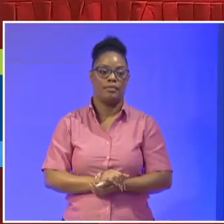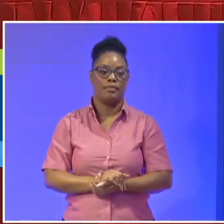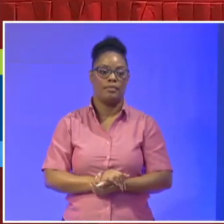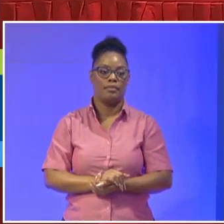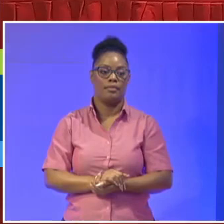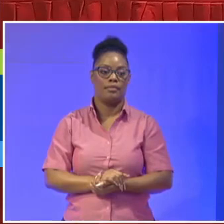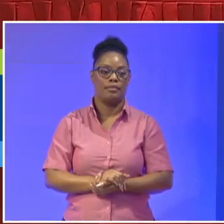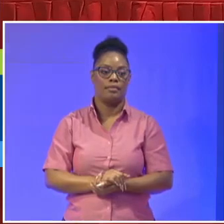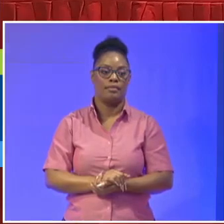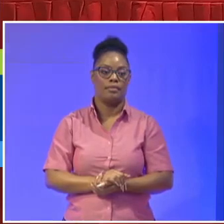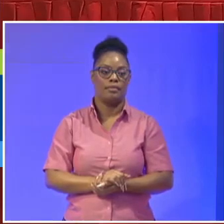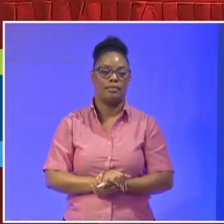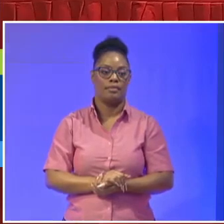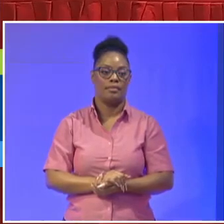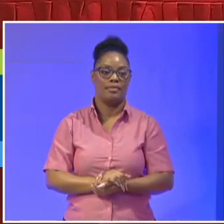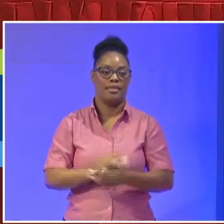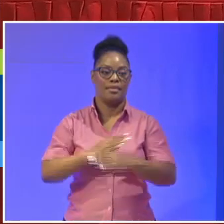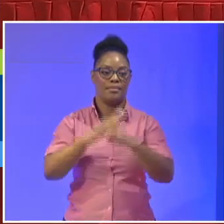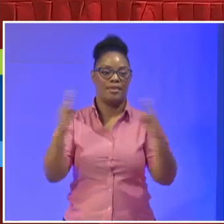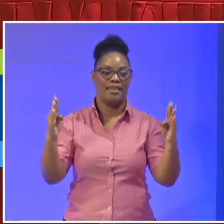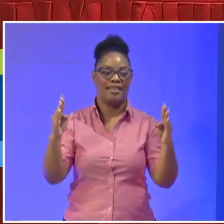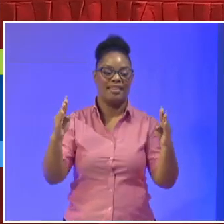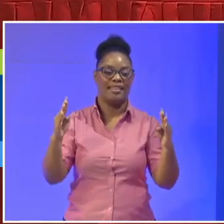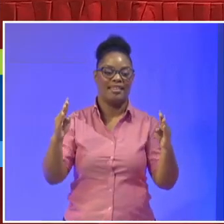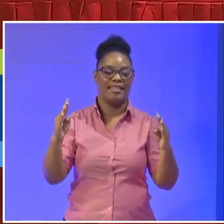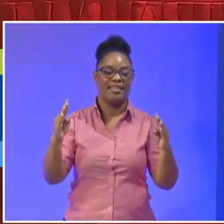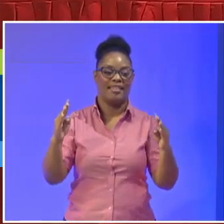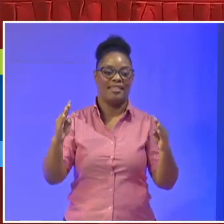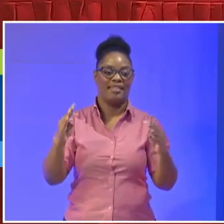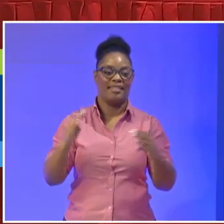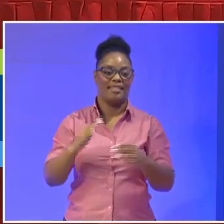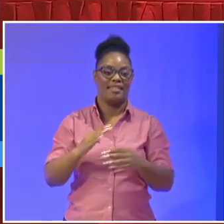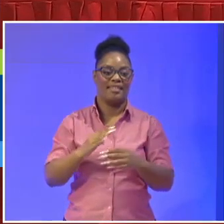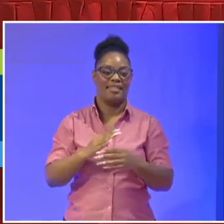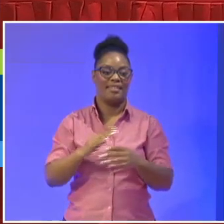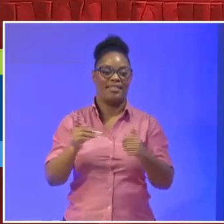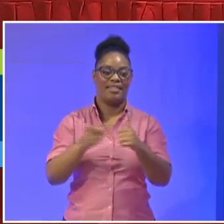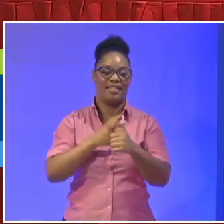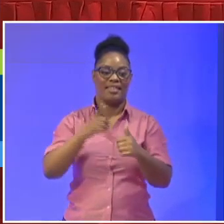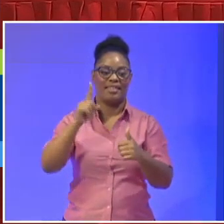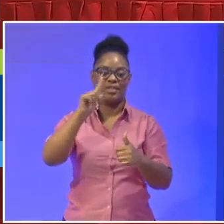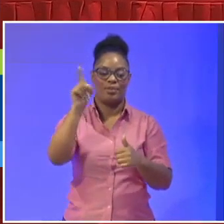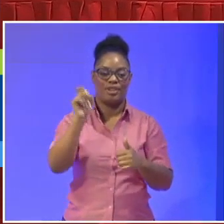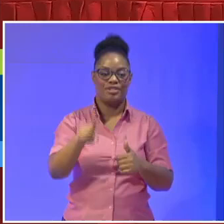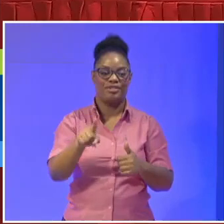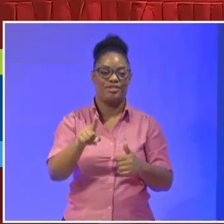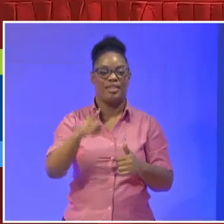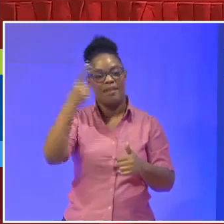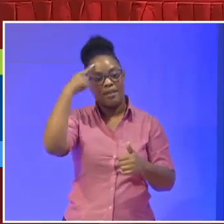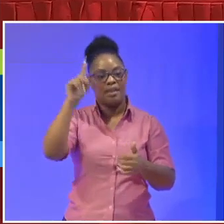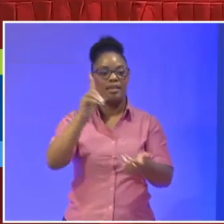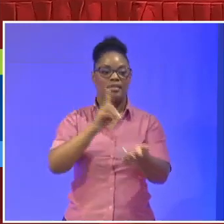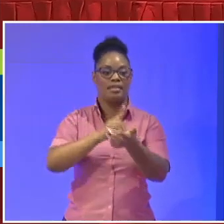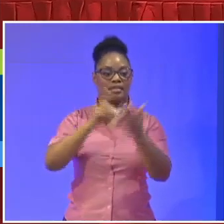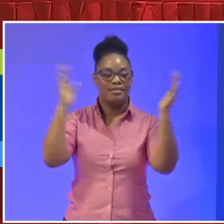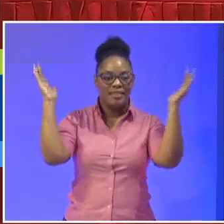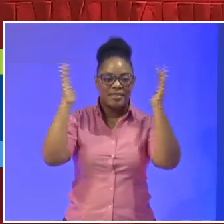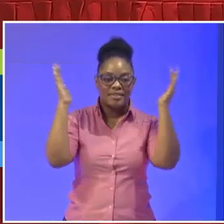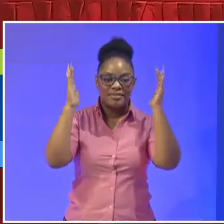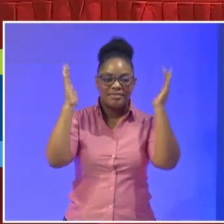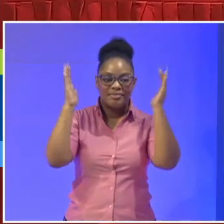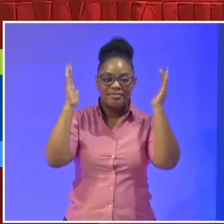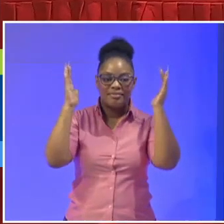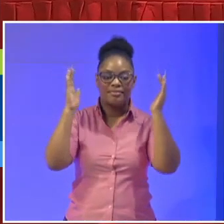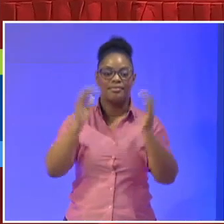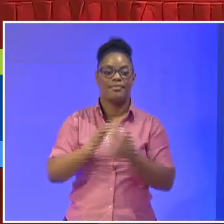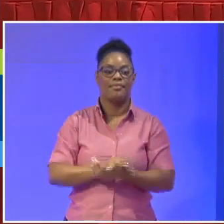Hello, morning everyone. Rashad Khan here from Guardian Media Limited. Okay, so my first question is for Dr. Hinds. Dr. Hinds, over the past